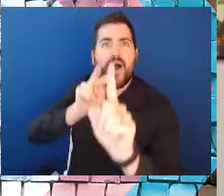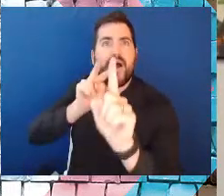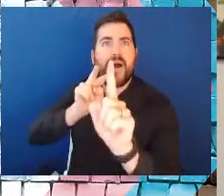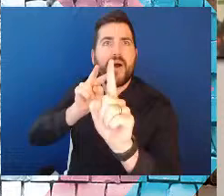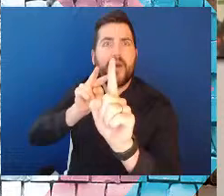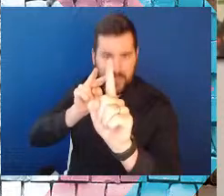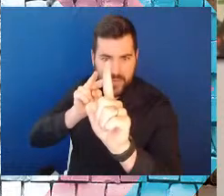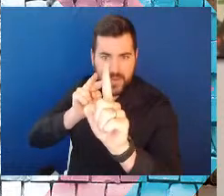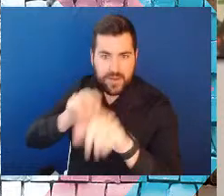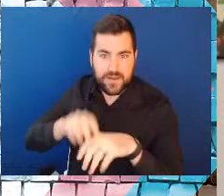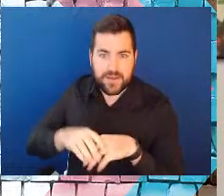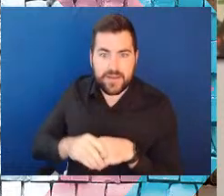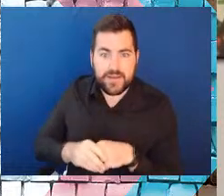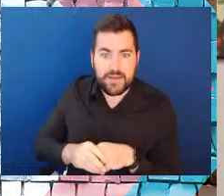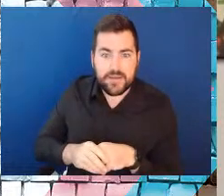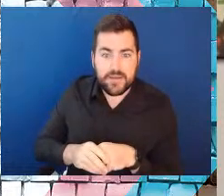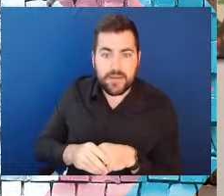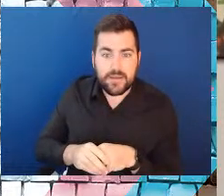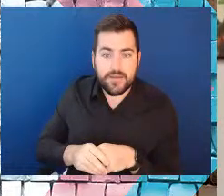Fringe,